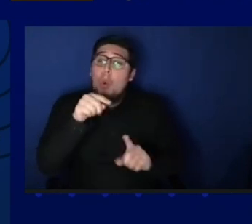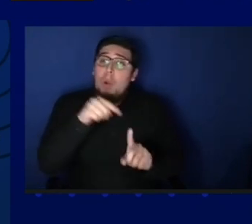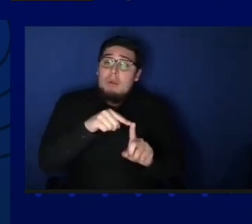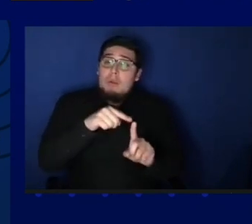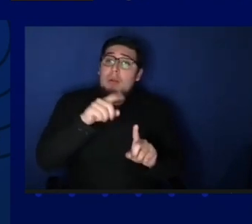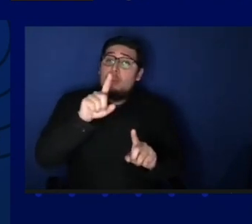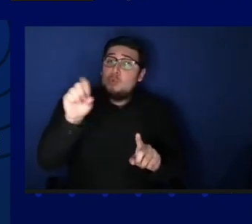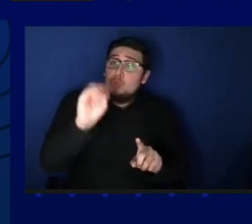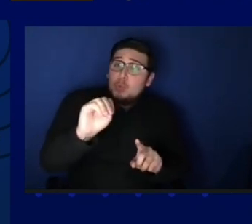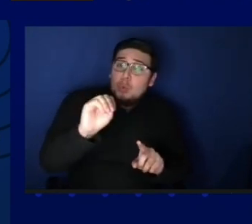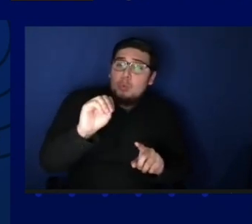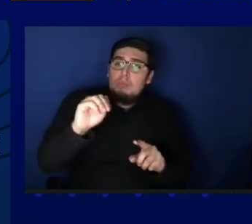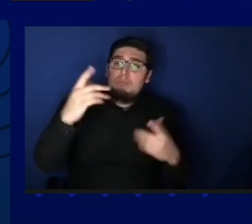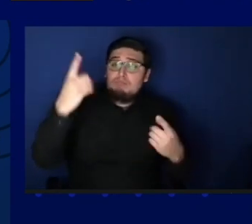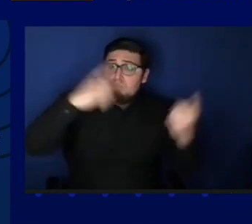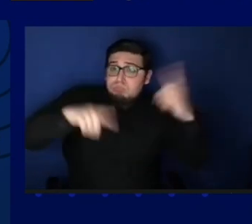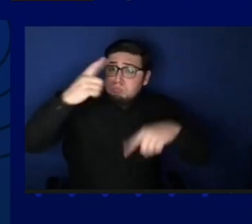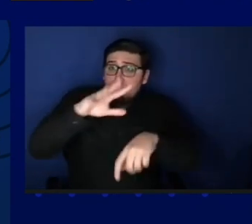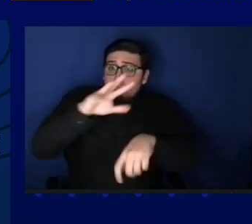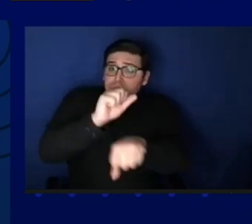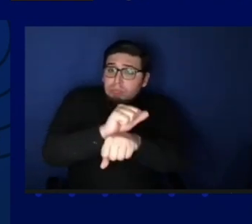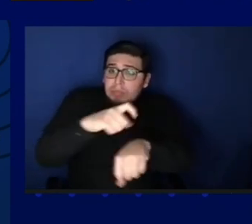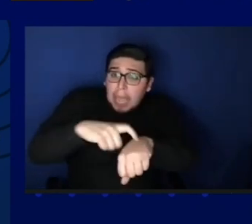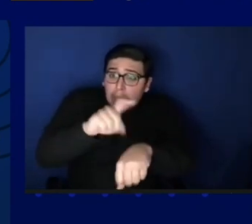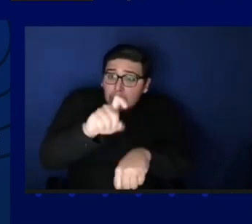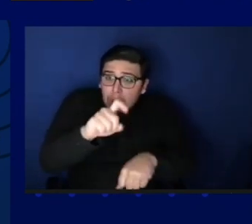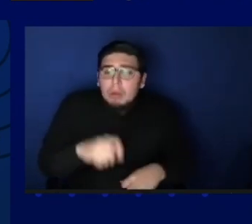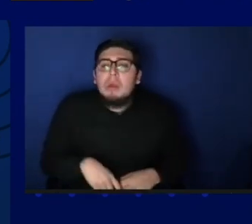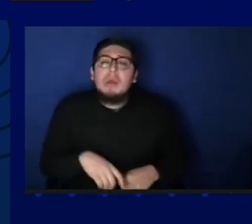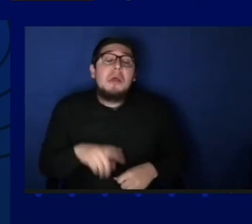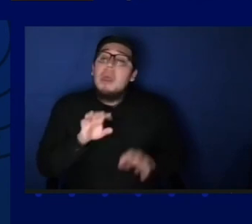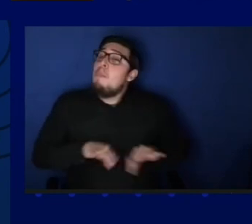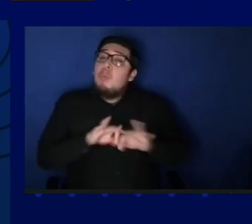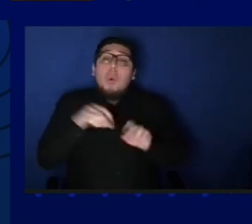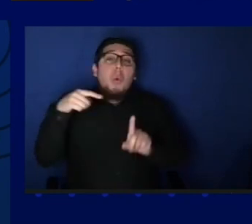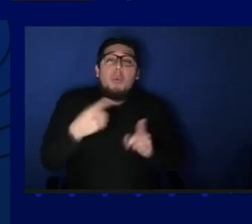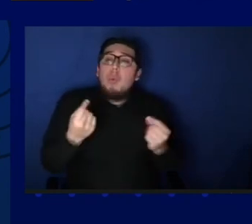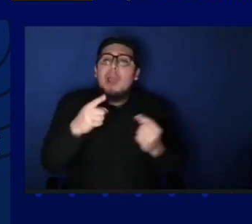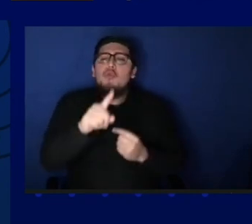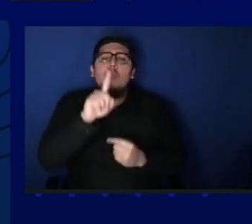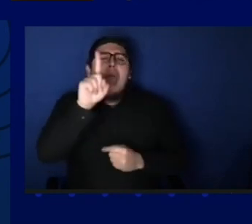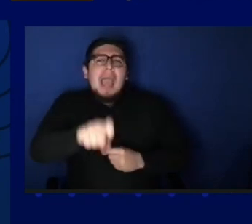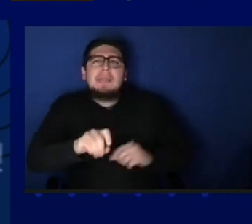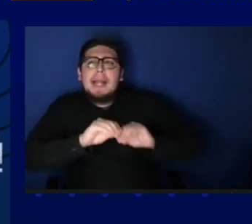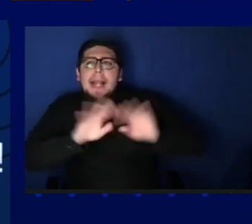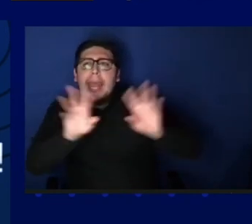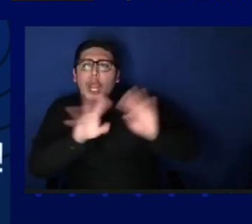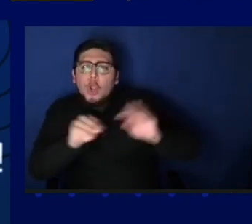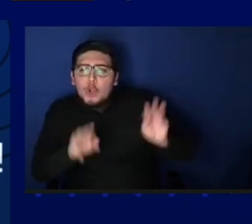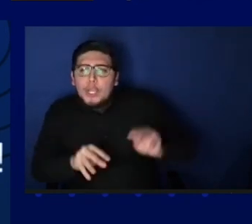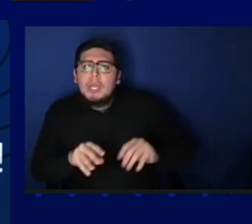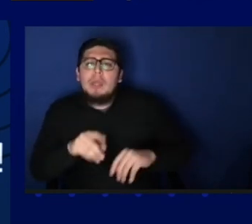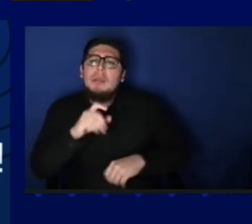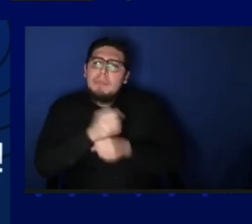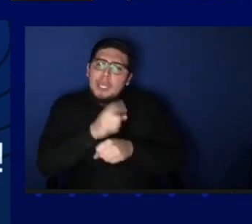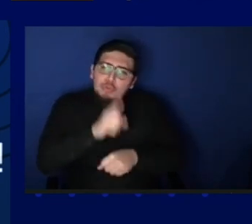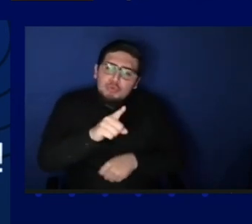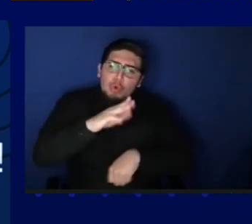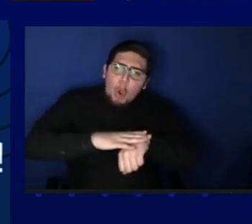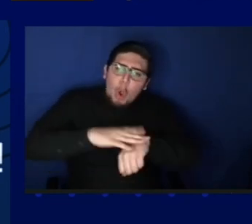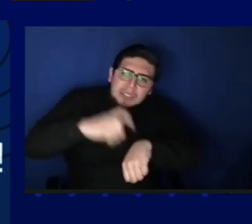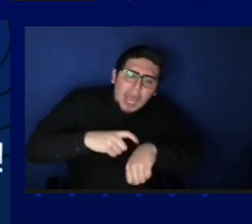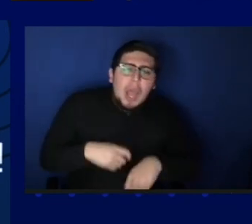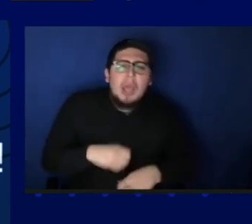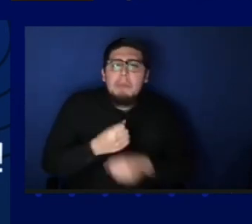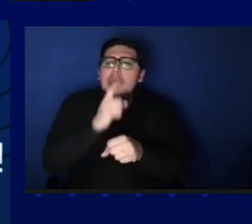for yourself. Ask clarity and really importantly, be on time, be prepared. And